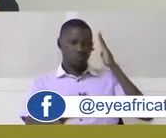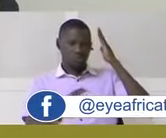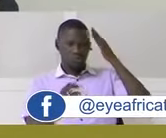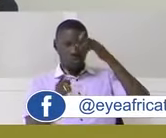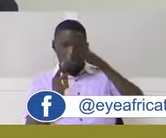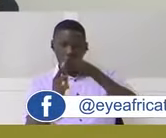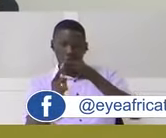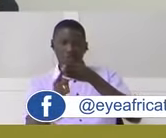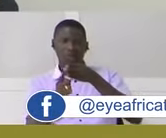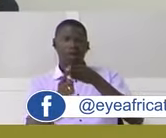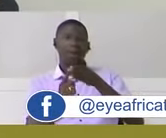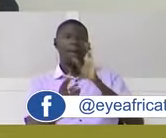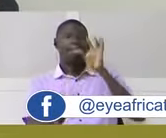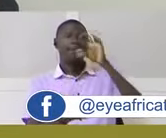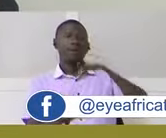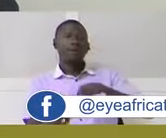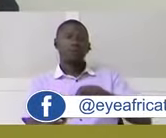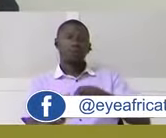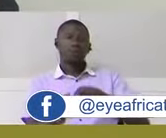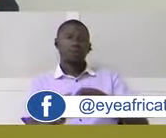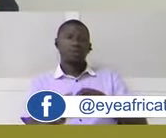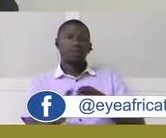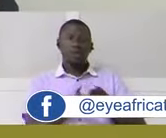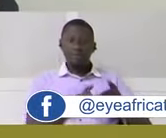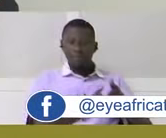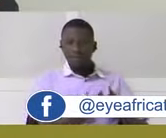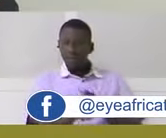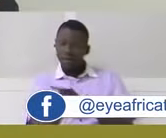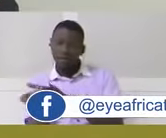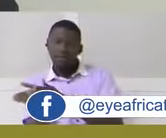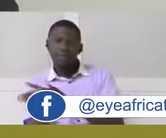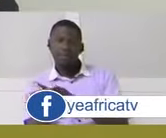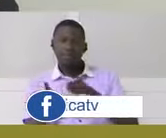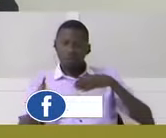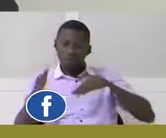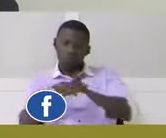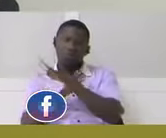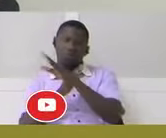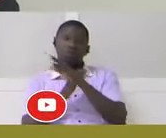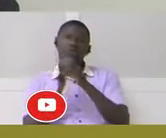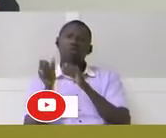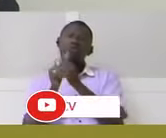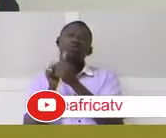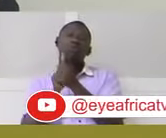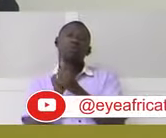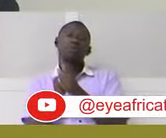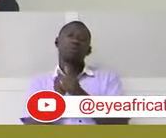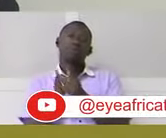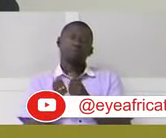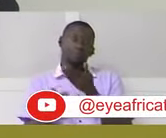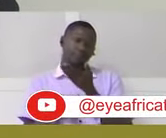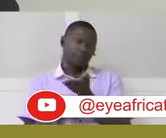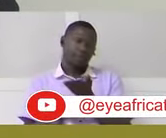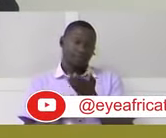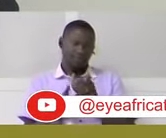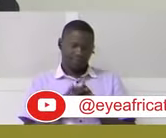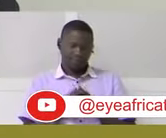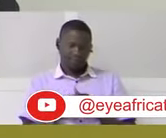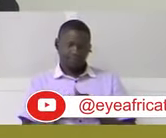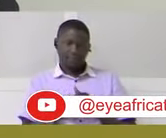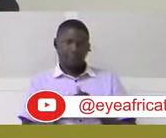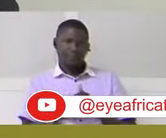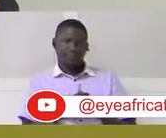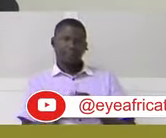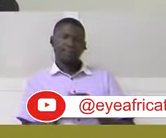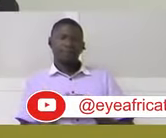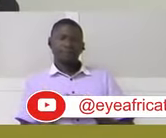Banjul. Veers on its right and goes into a Mauritanian shop. Wonata silo sangarabula kajenke sila karola katadu hanfo Mauritani kola